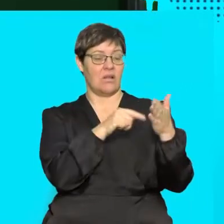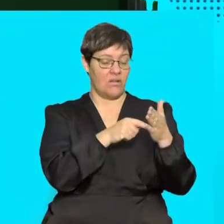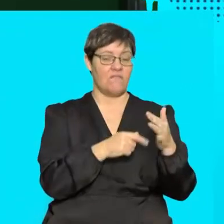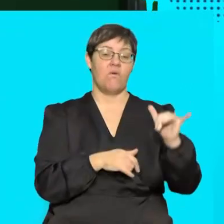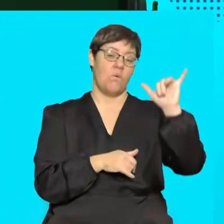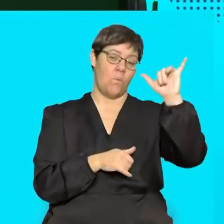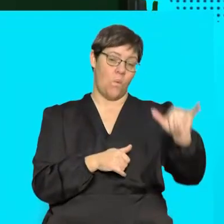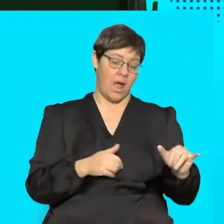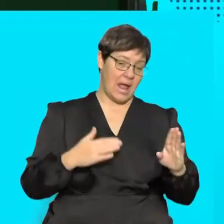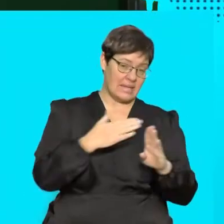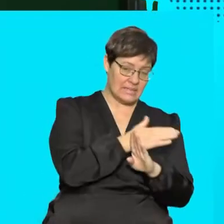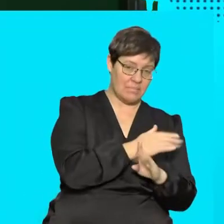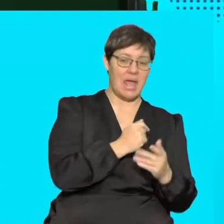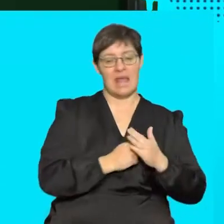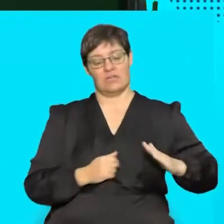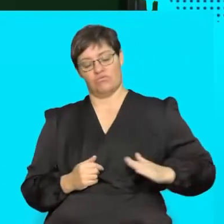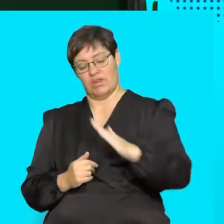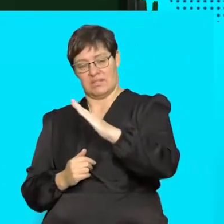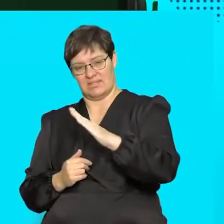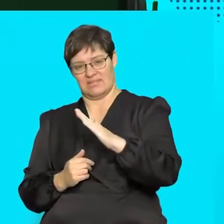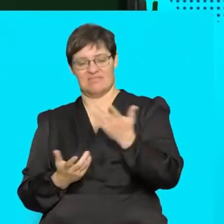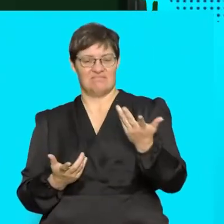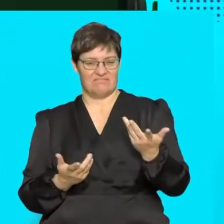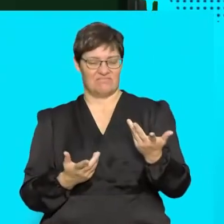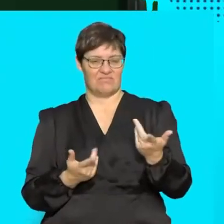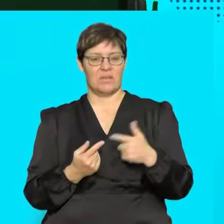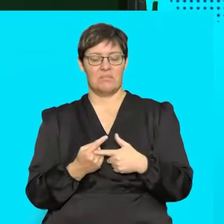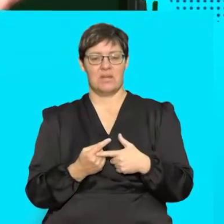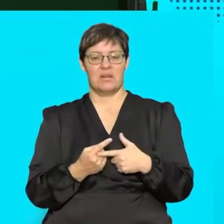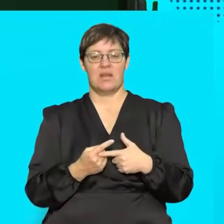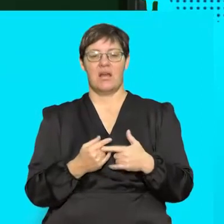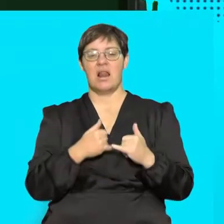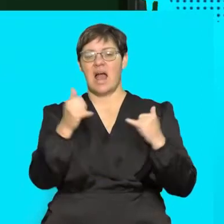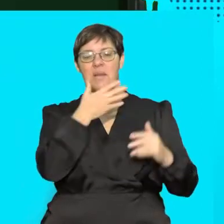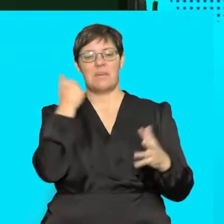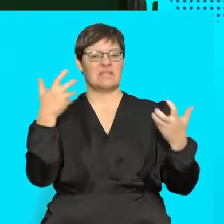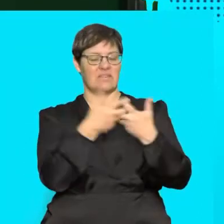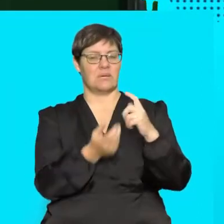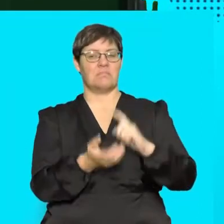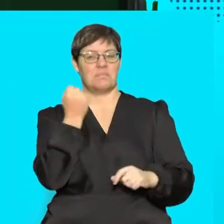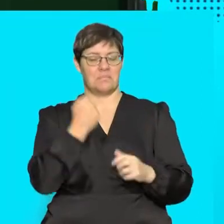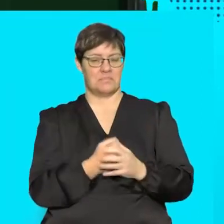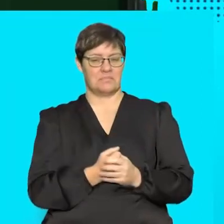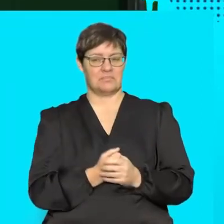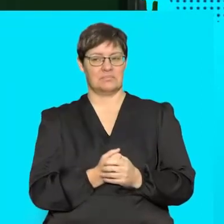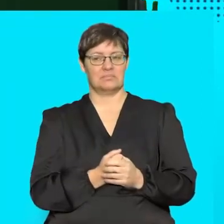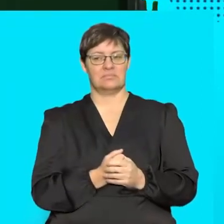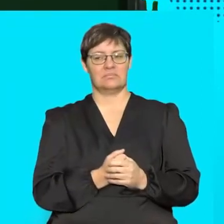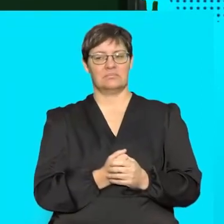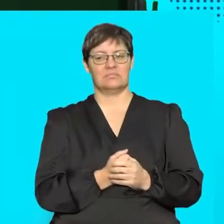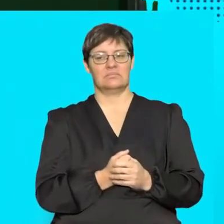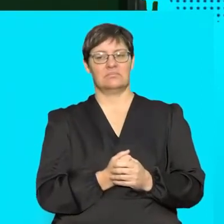to find the y-intercept and the gradient for the least square regression or the line of best fit, okay, that's what we